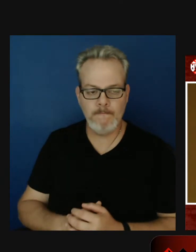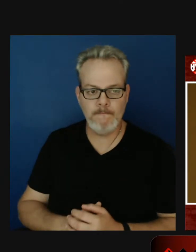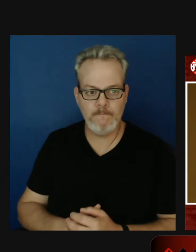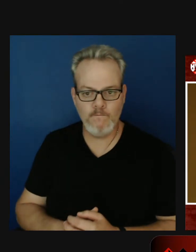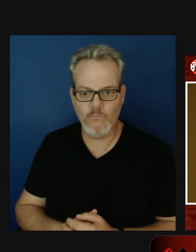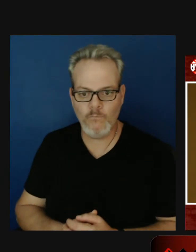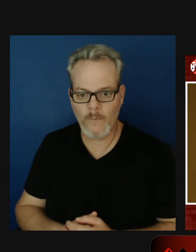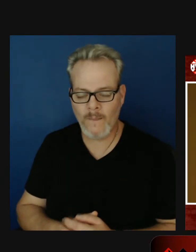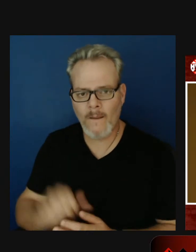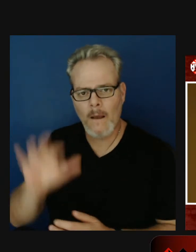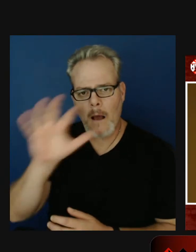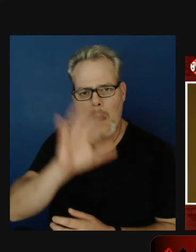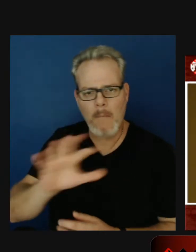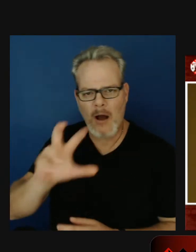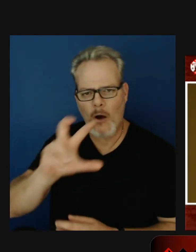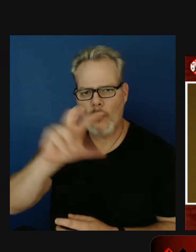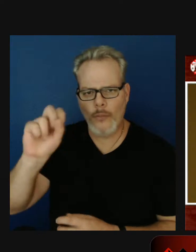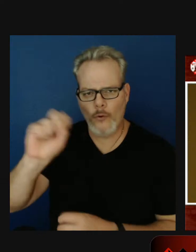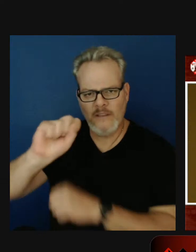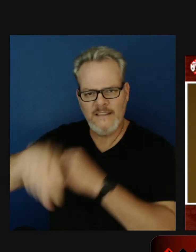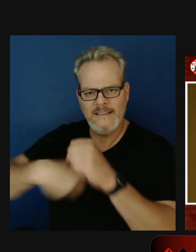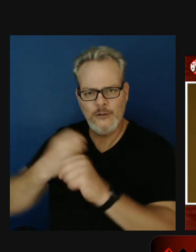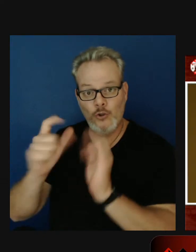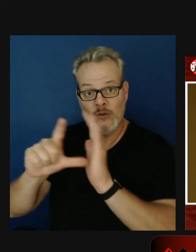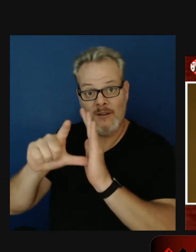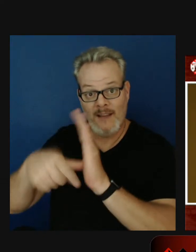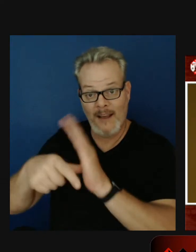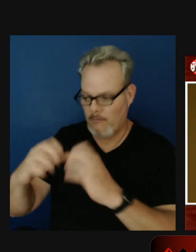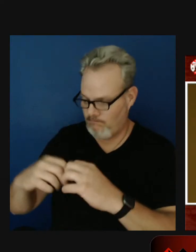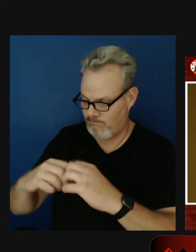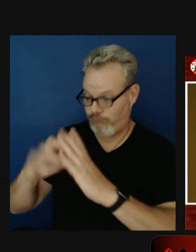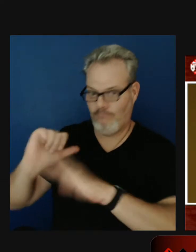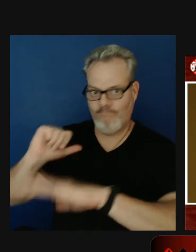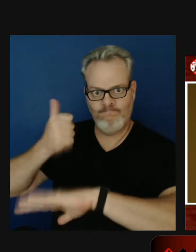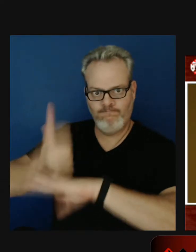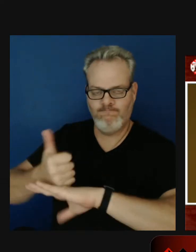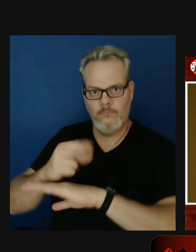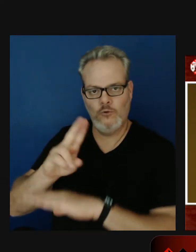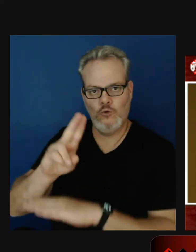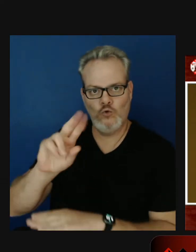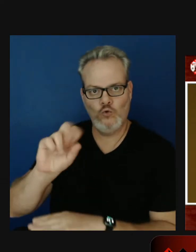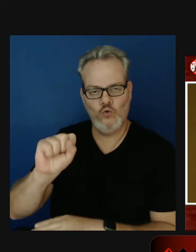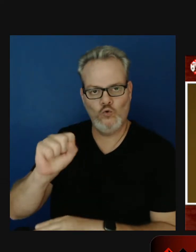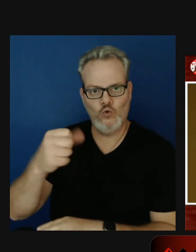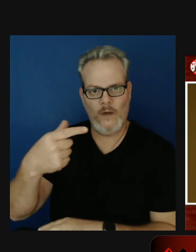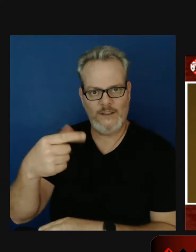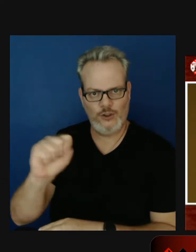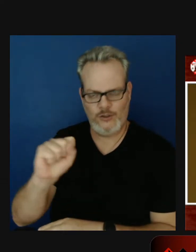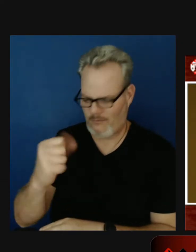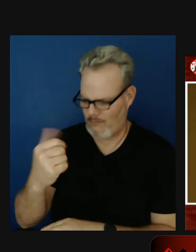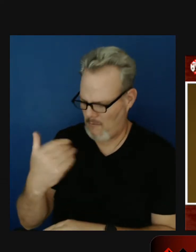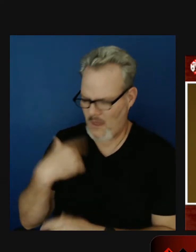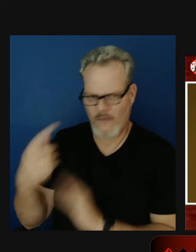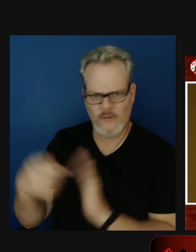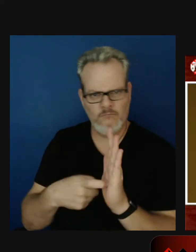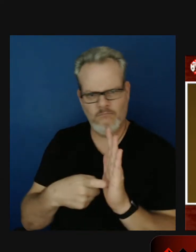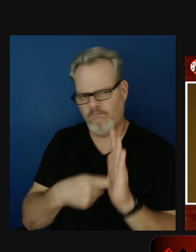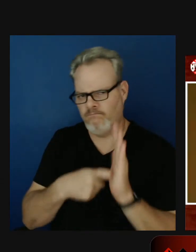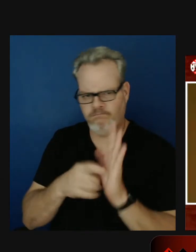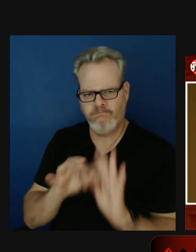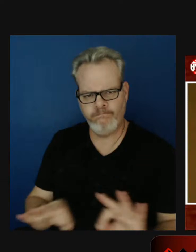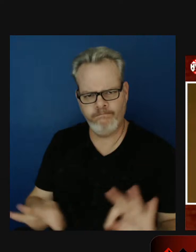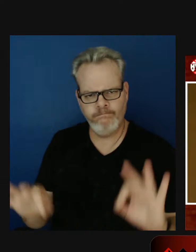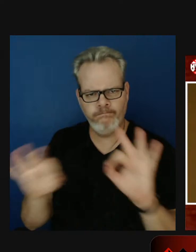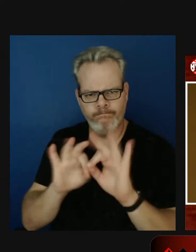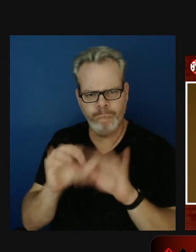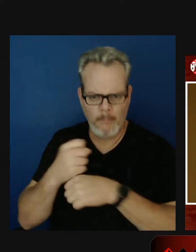about 30 years or so, the USGS came into being. And the USGS has a strong mandate for making maps. And that has evolved